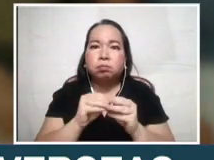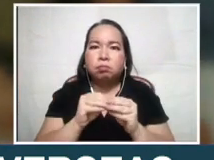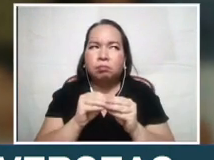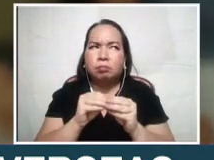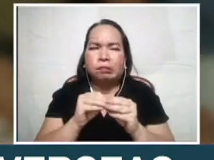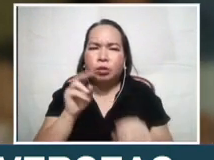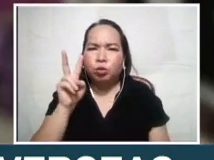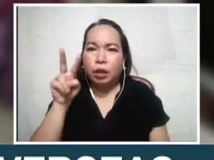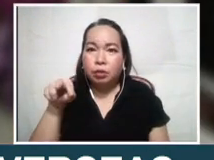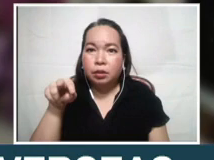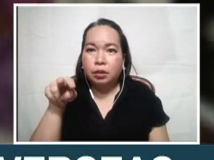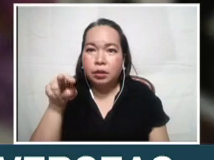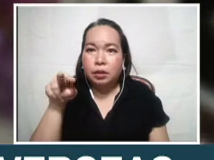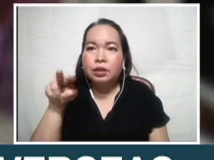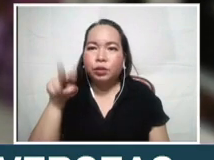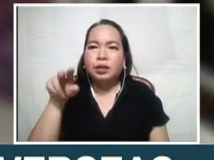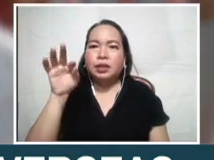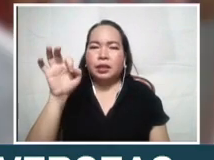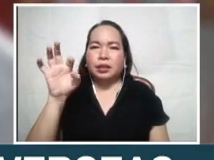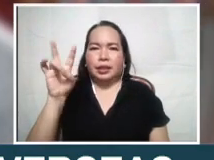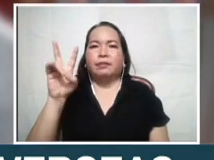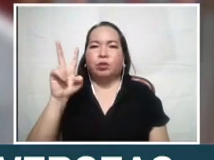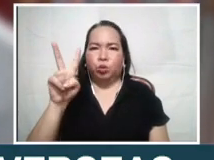2,972 OFWs. So, mm-hmm. nakauwi na po yung